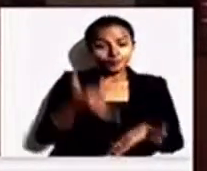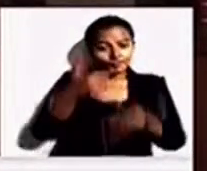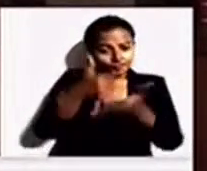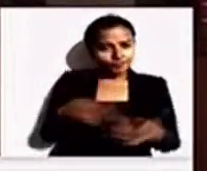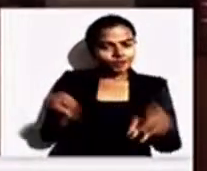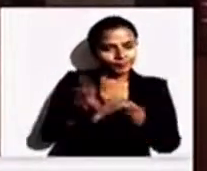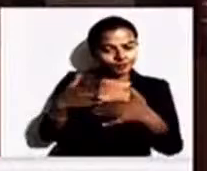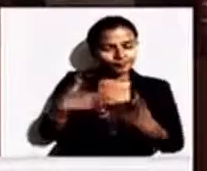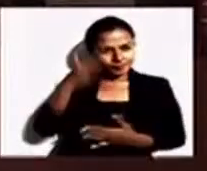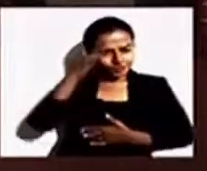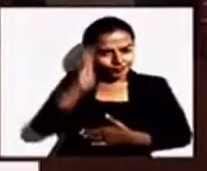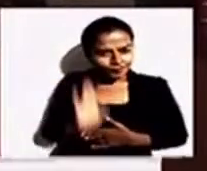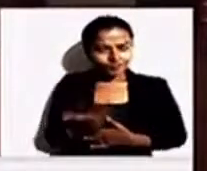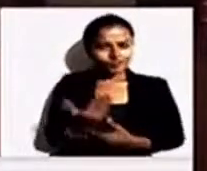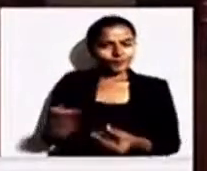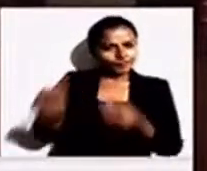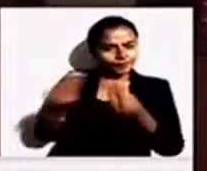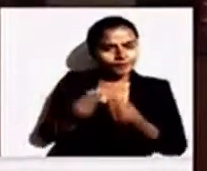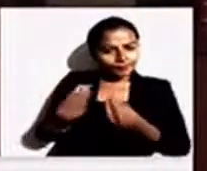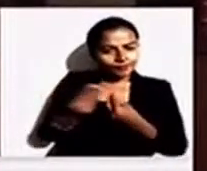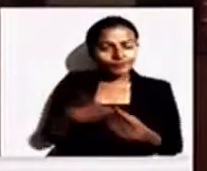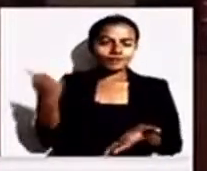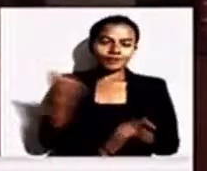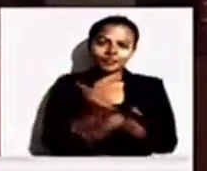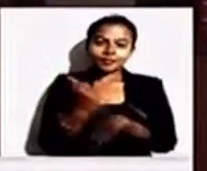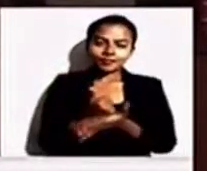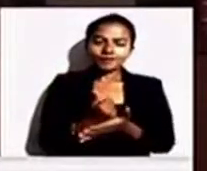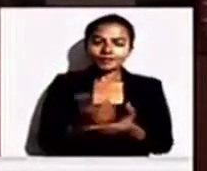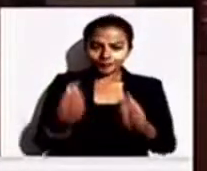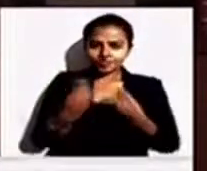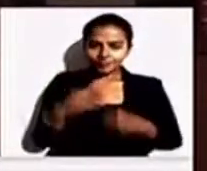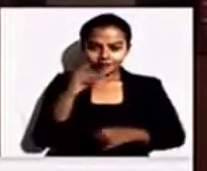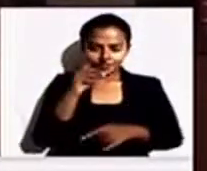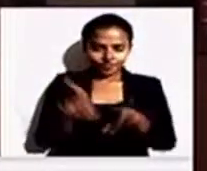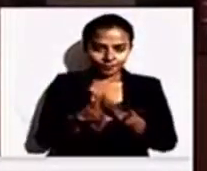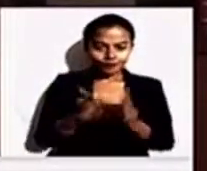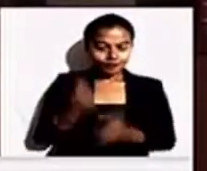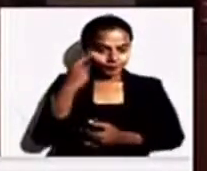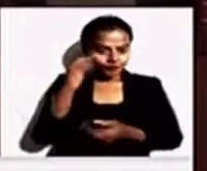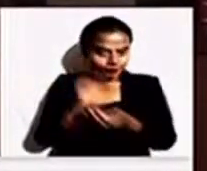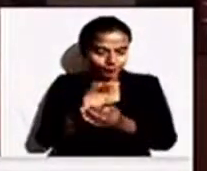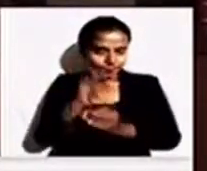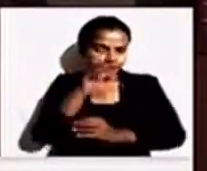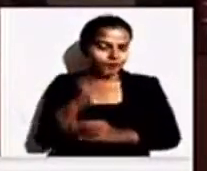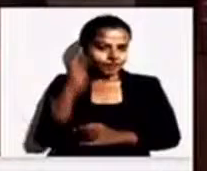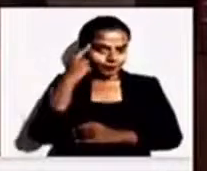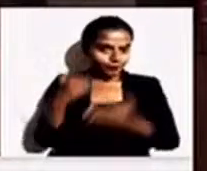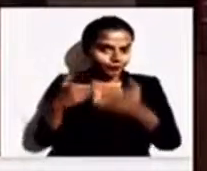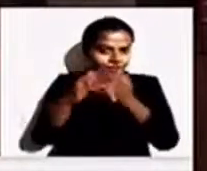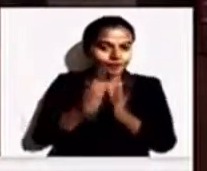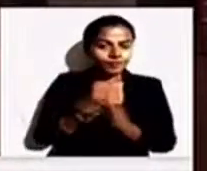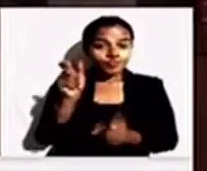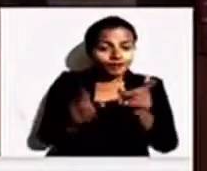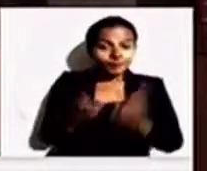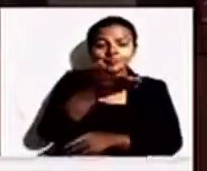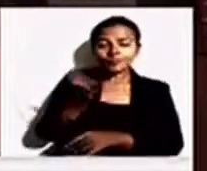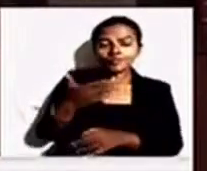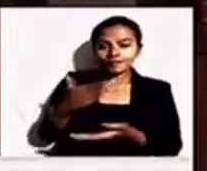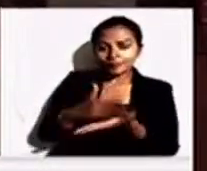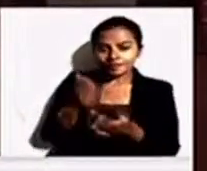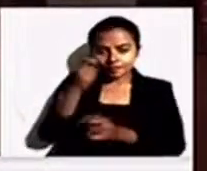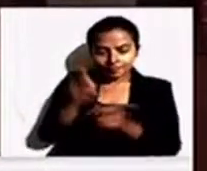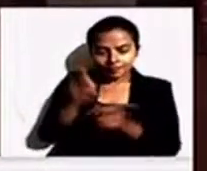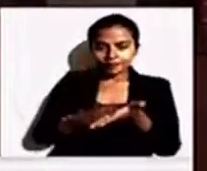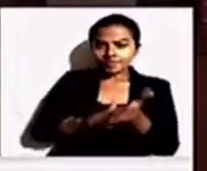strengthen the bank's proposition, the perception among mindset of the customers, so that will help us to look